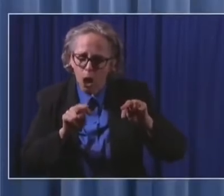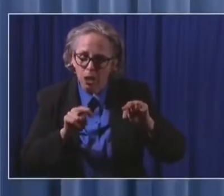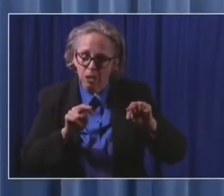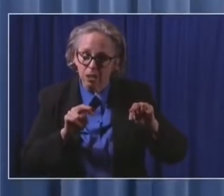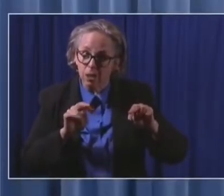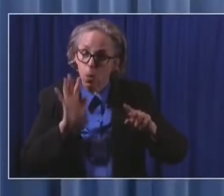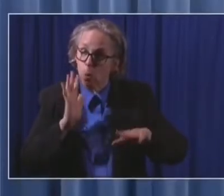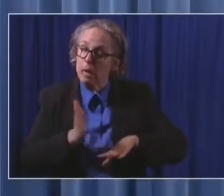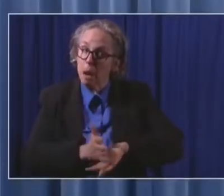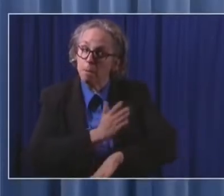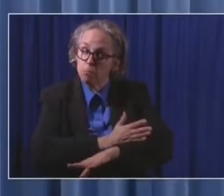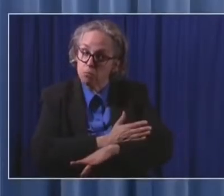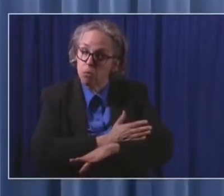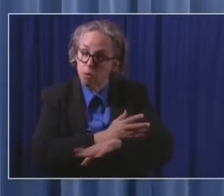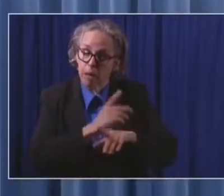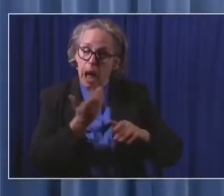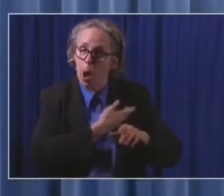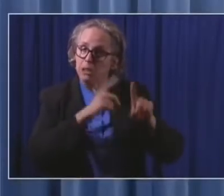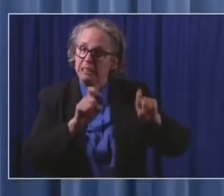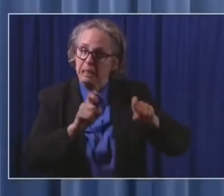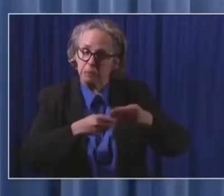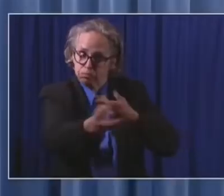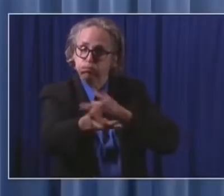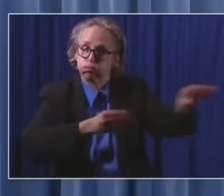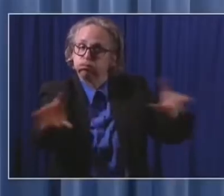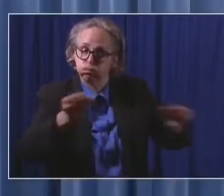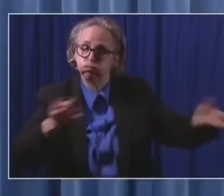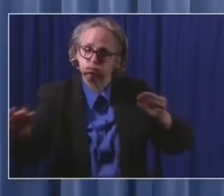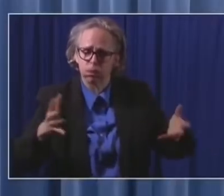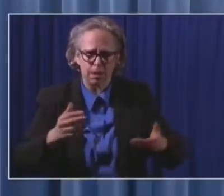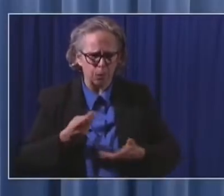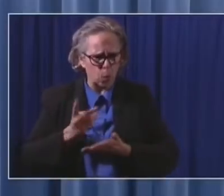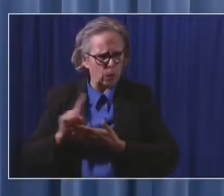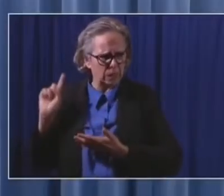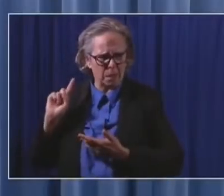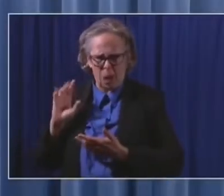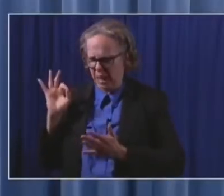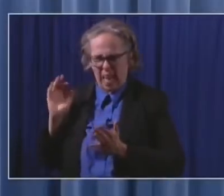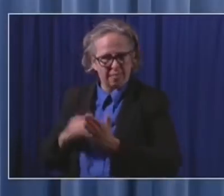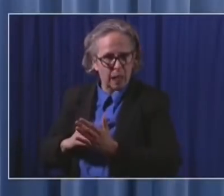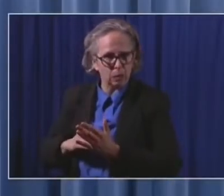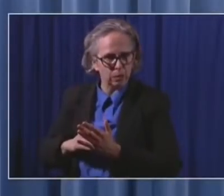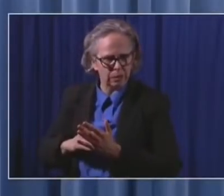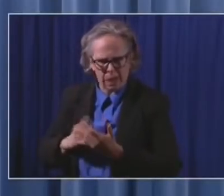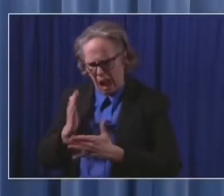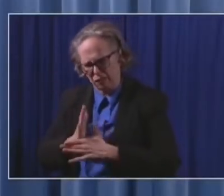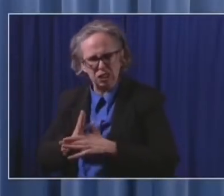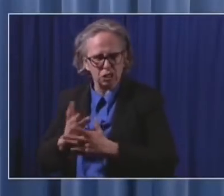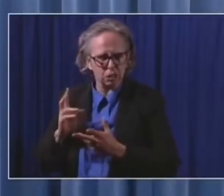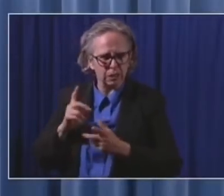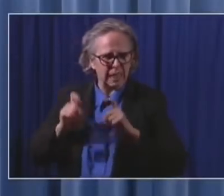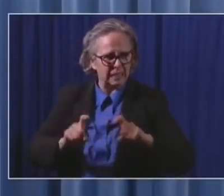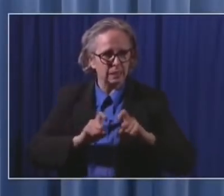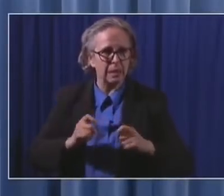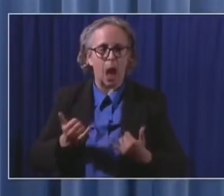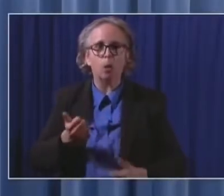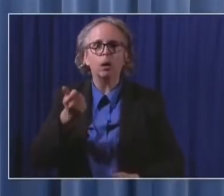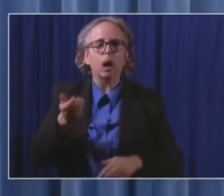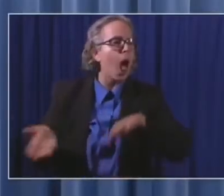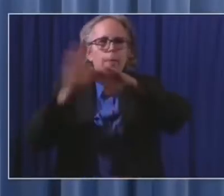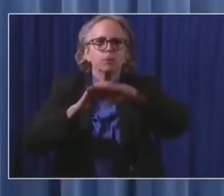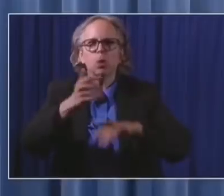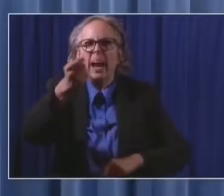in testing and continue to move those numbers of tests. We've made great progress in testing. We were at